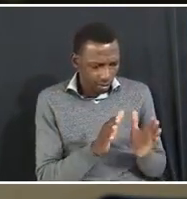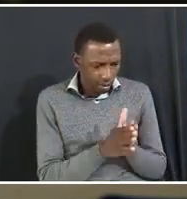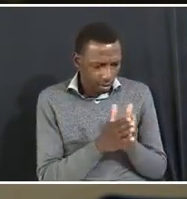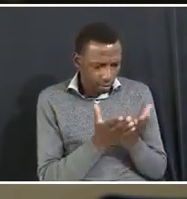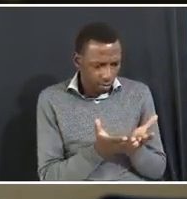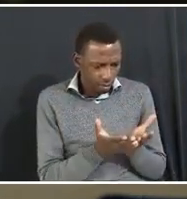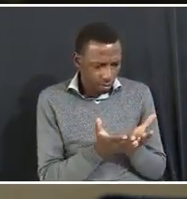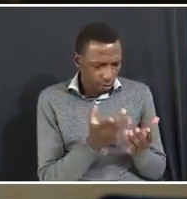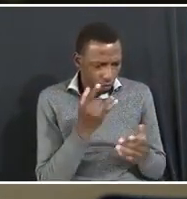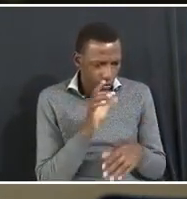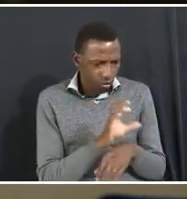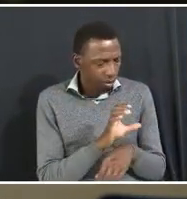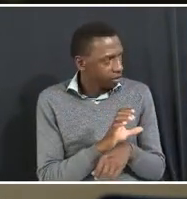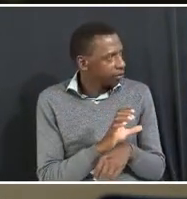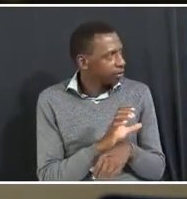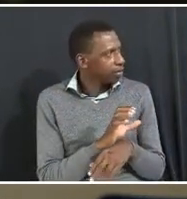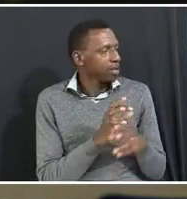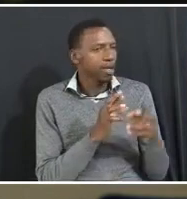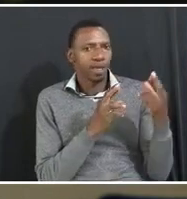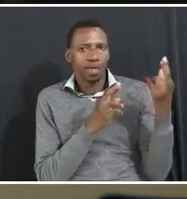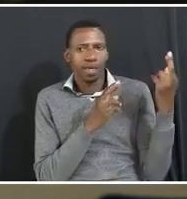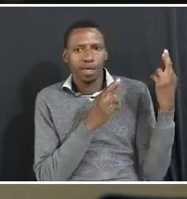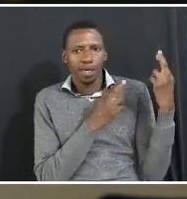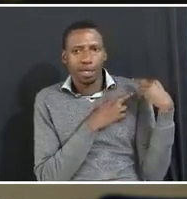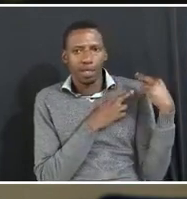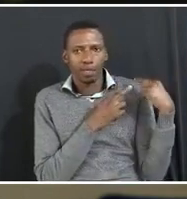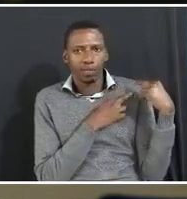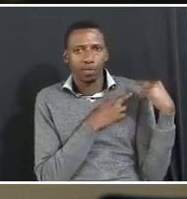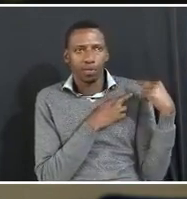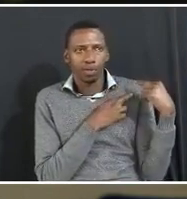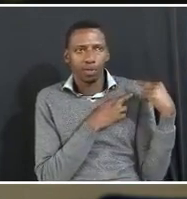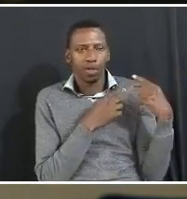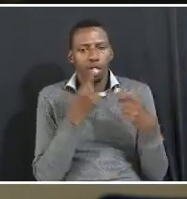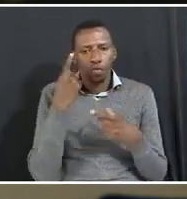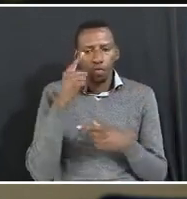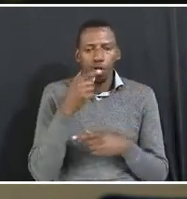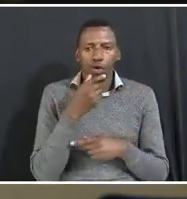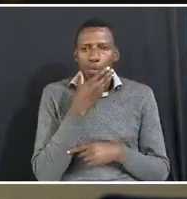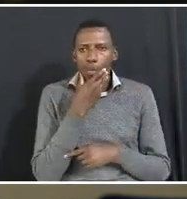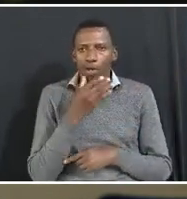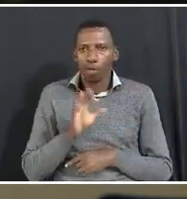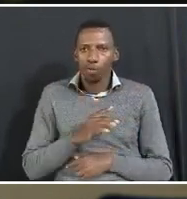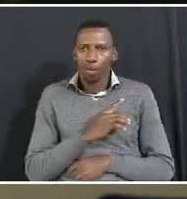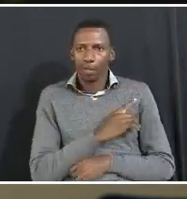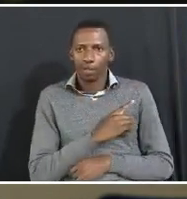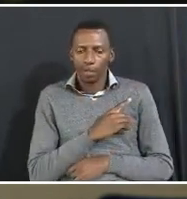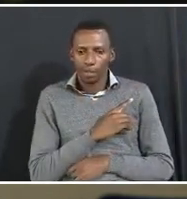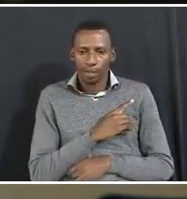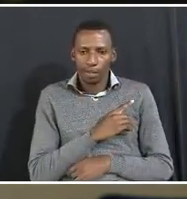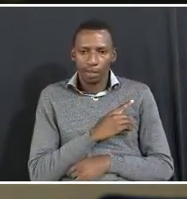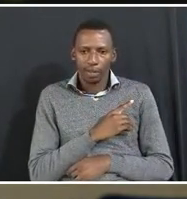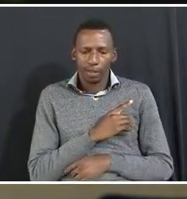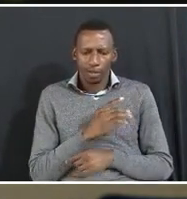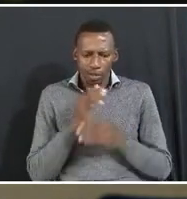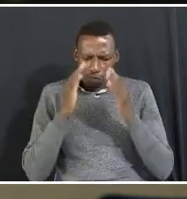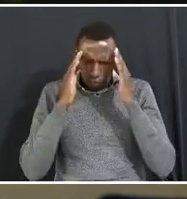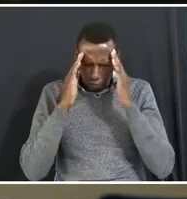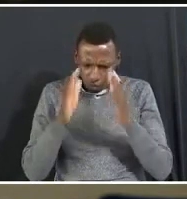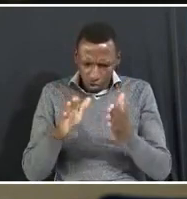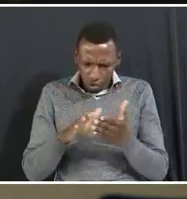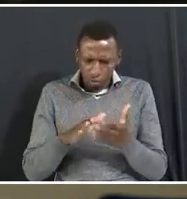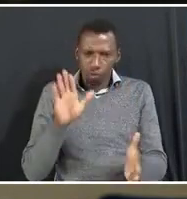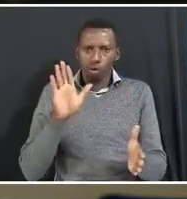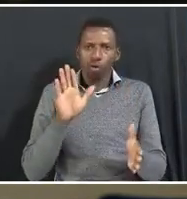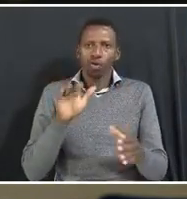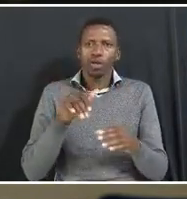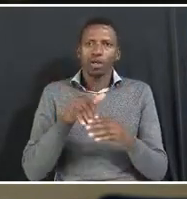the role of the deacons and the deaconesses should be strictly to the members of the church.